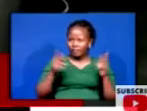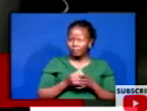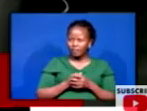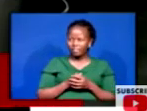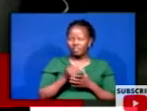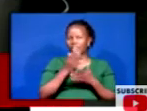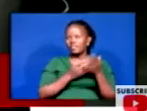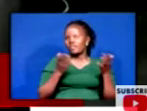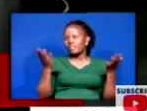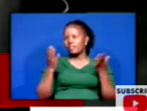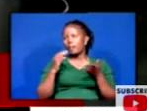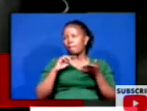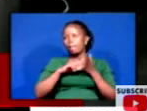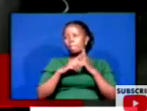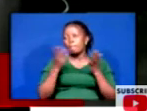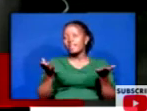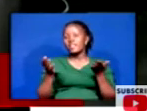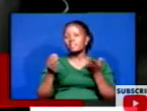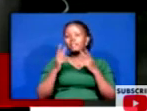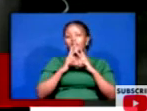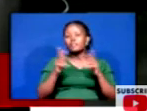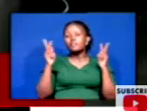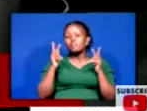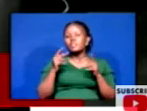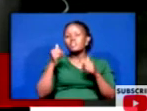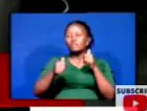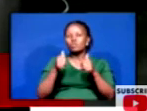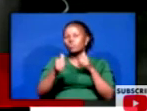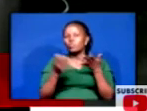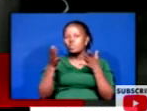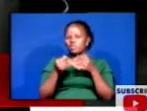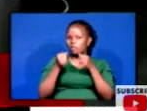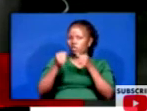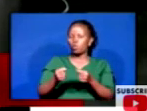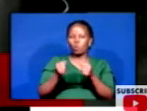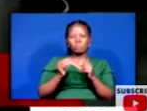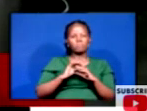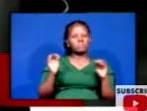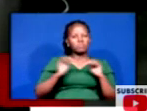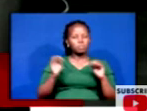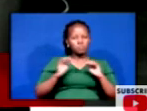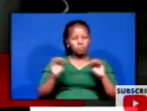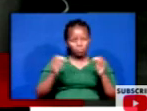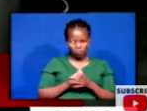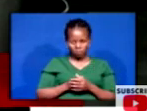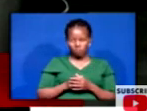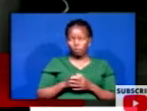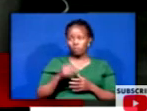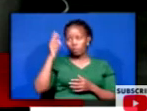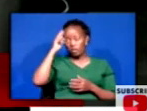superficial peace basically is peace built on sand to me, and this is my reason,